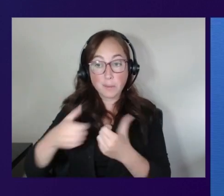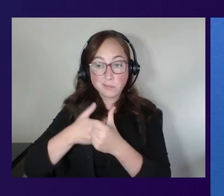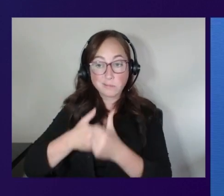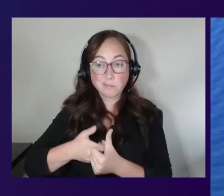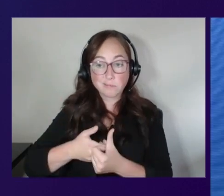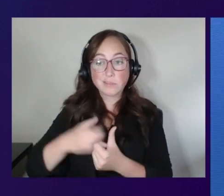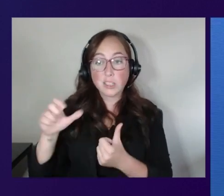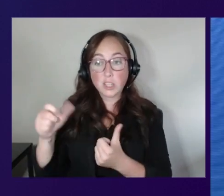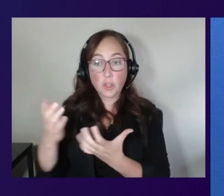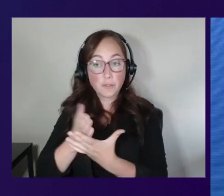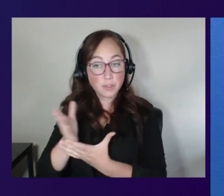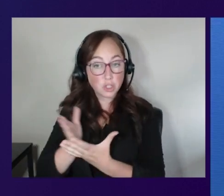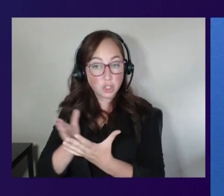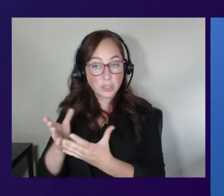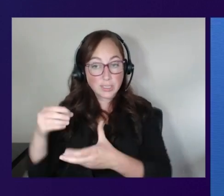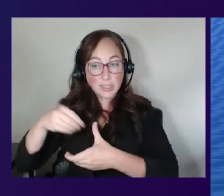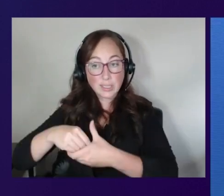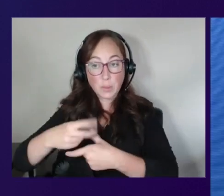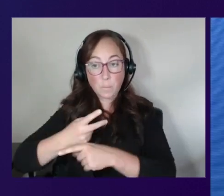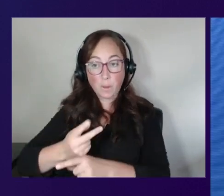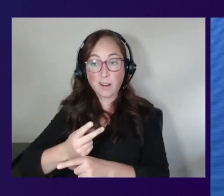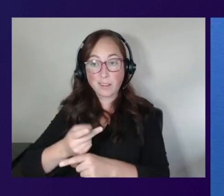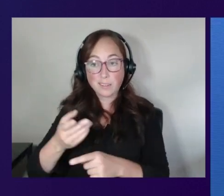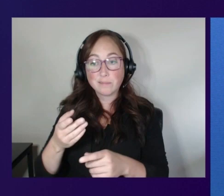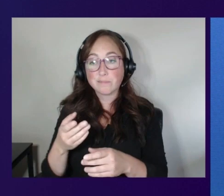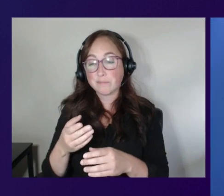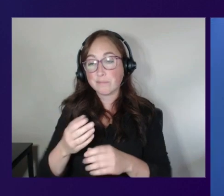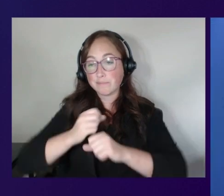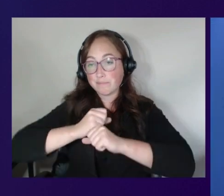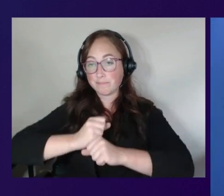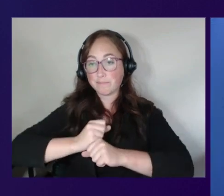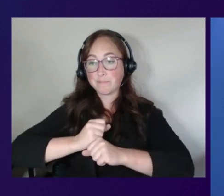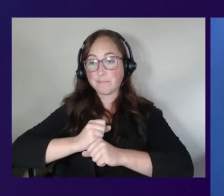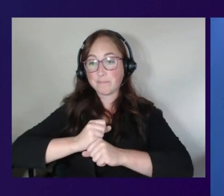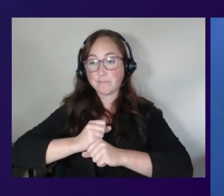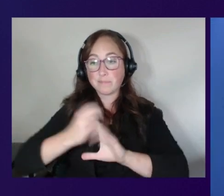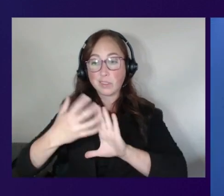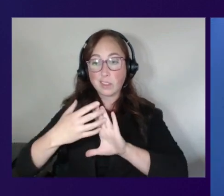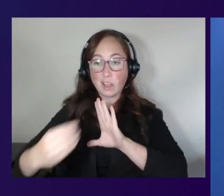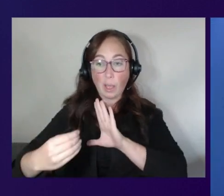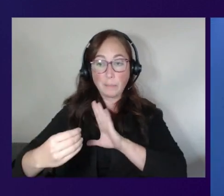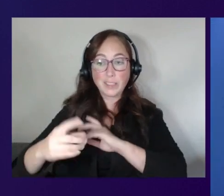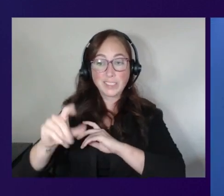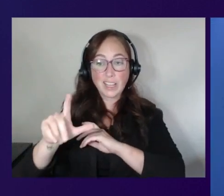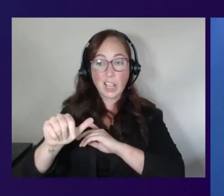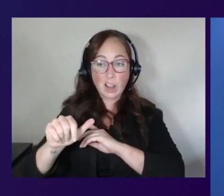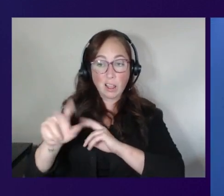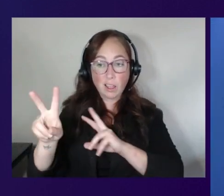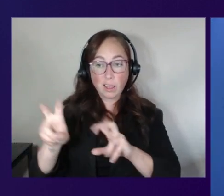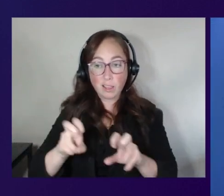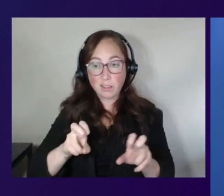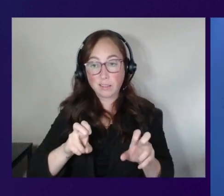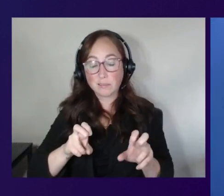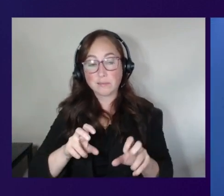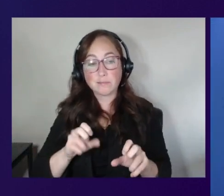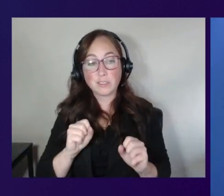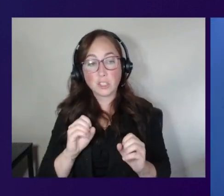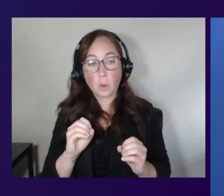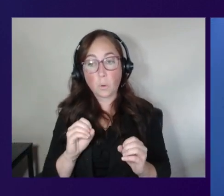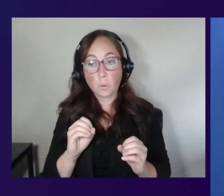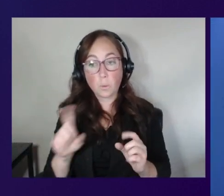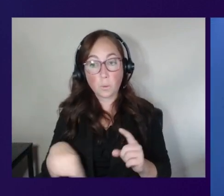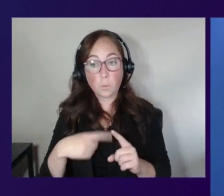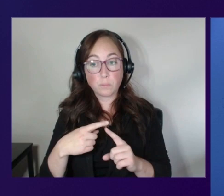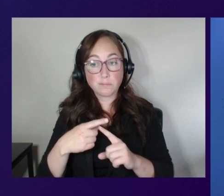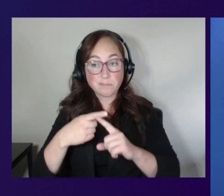within the product that allows you to even prevent people from, copying data out, pasting data in, things like that. So when it comes to security, there's